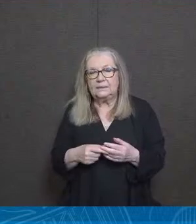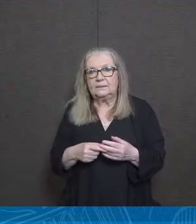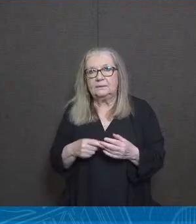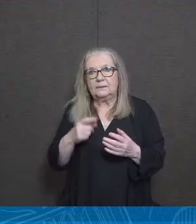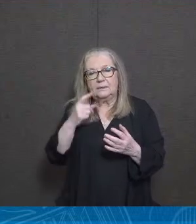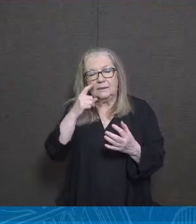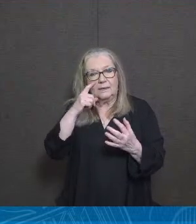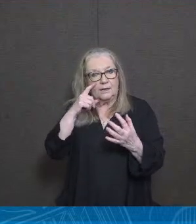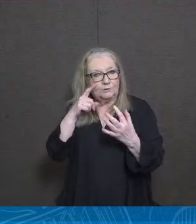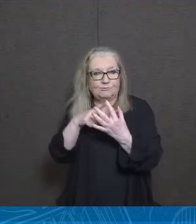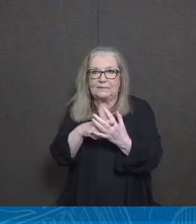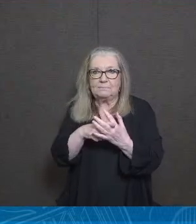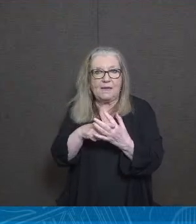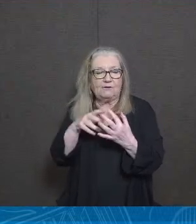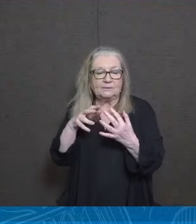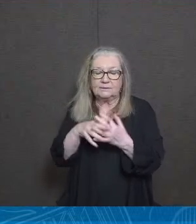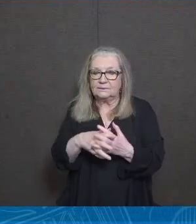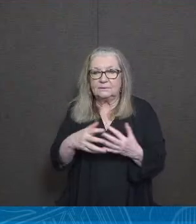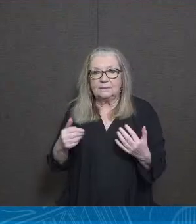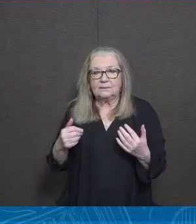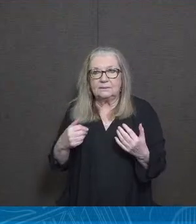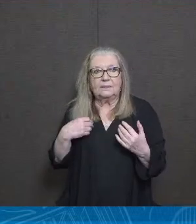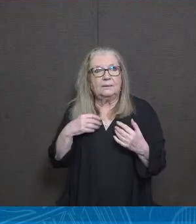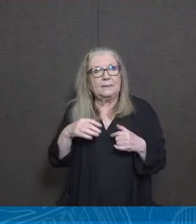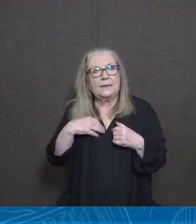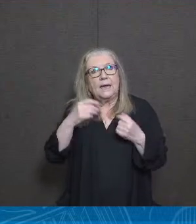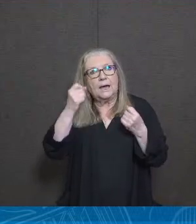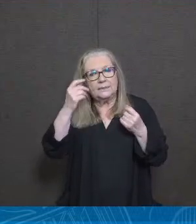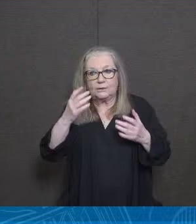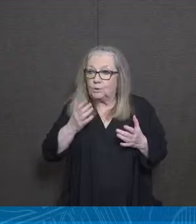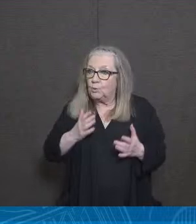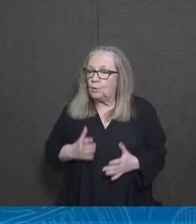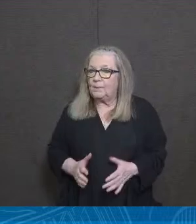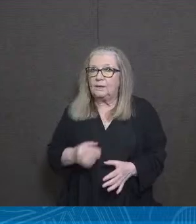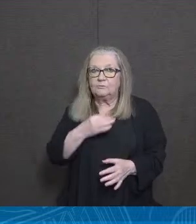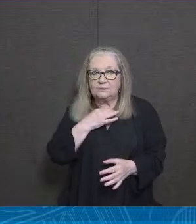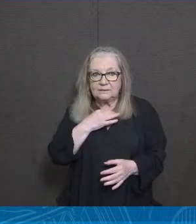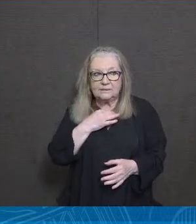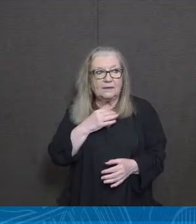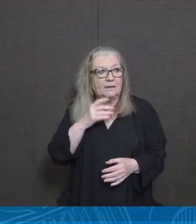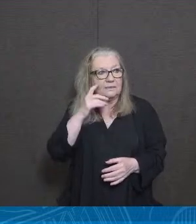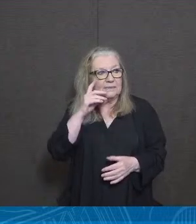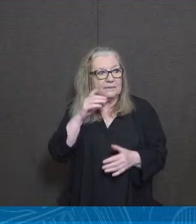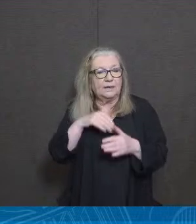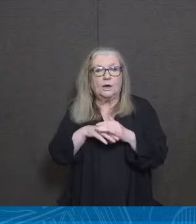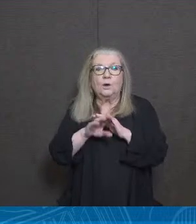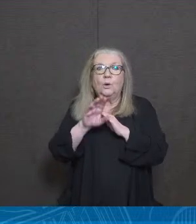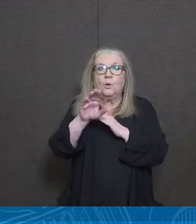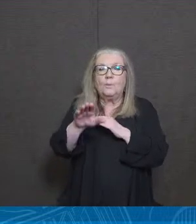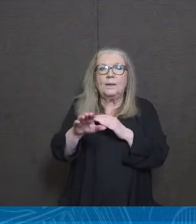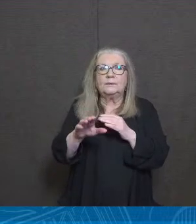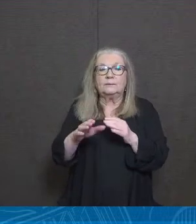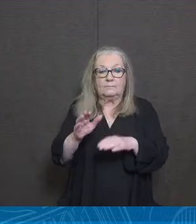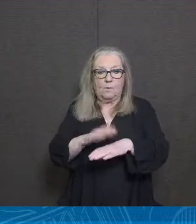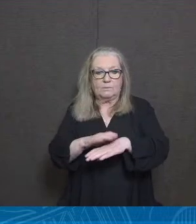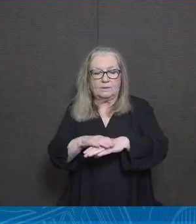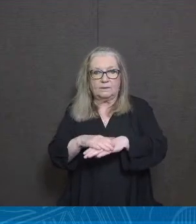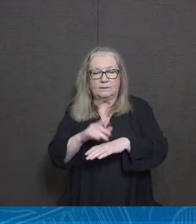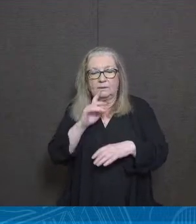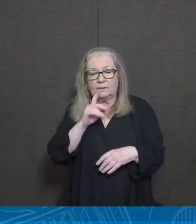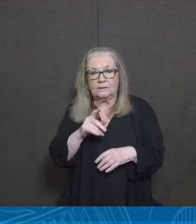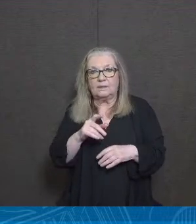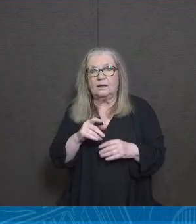transparency, understanding human risks, forecasting, early warning, a lot of forecasting,